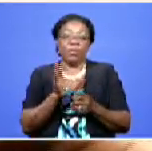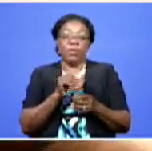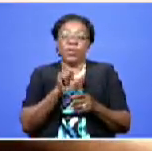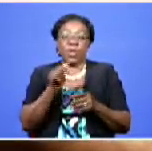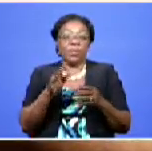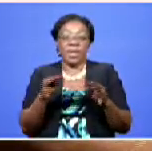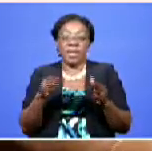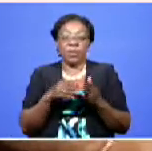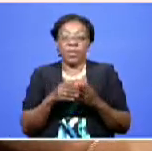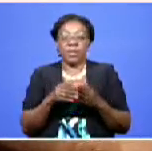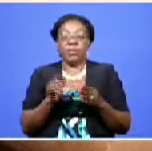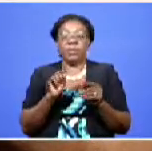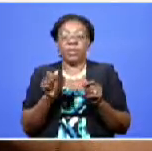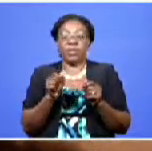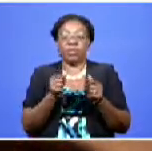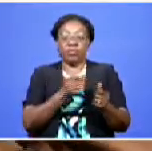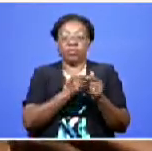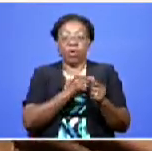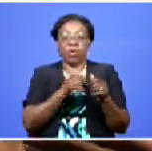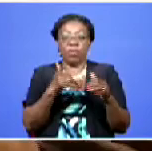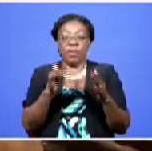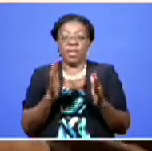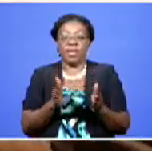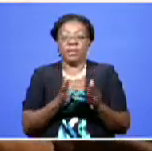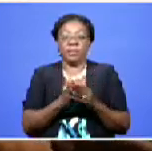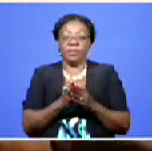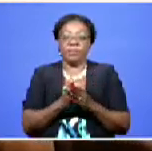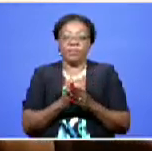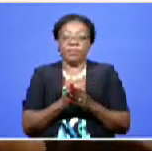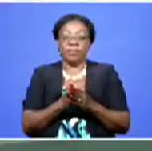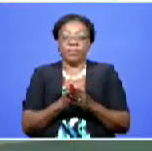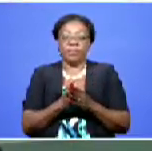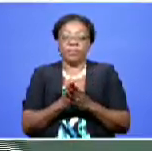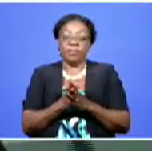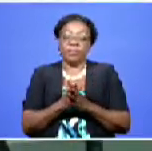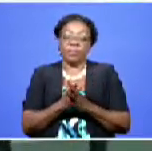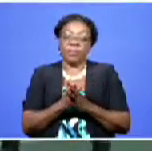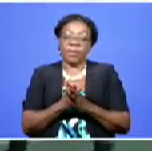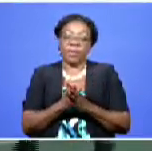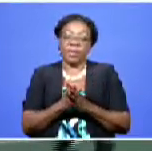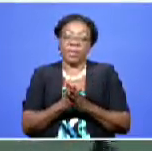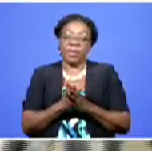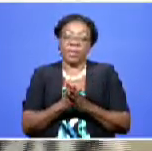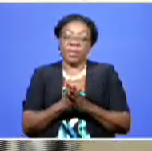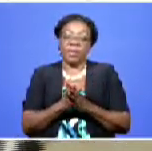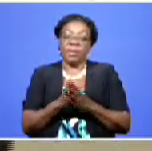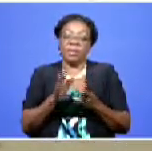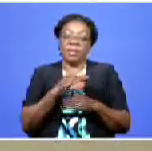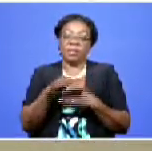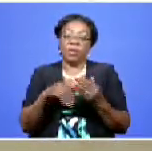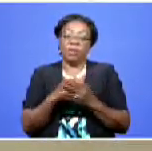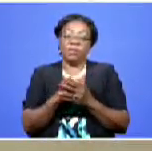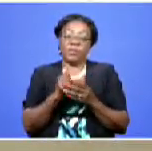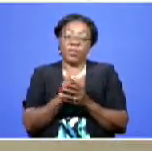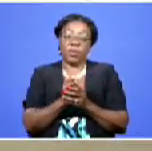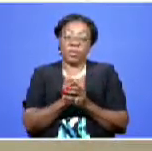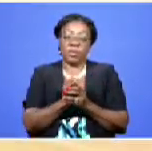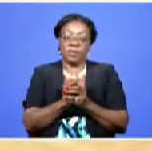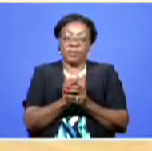D. Everybody's trying to do their own thing. We wasn't looking. We missed the layups. For Zenith Soul Sports, I'm Amajal